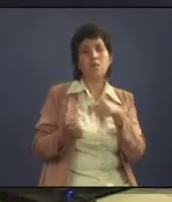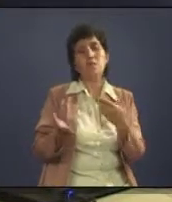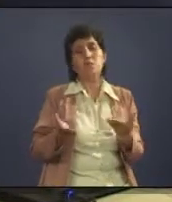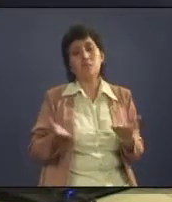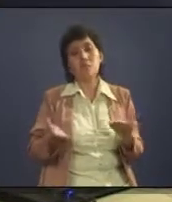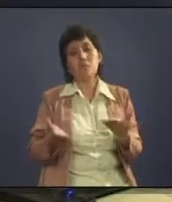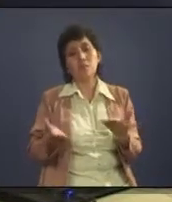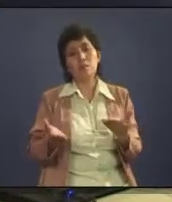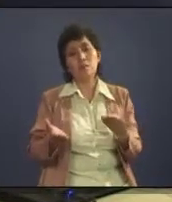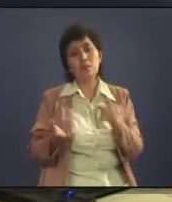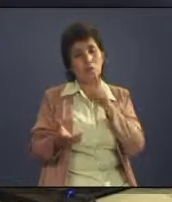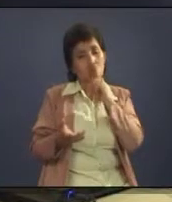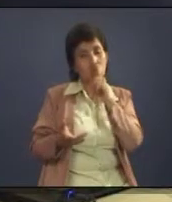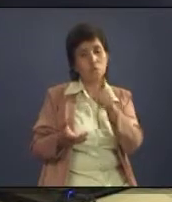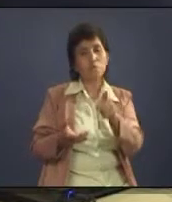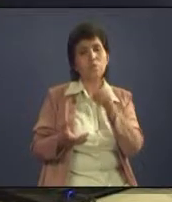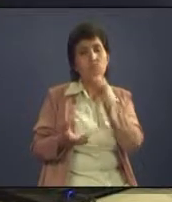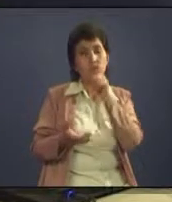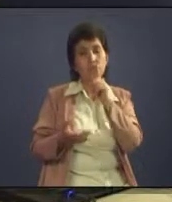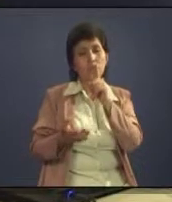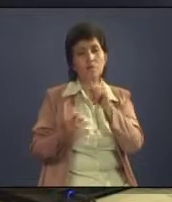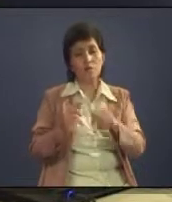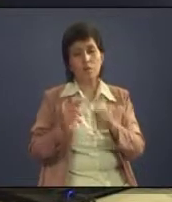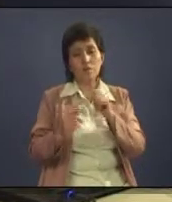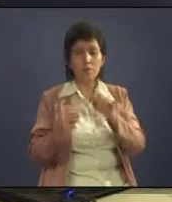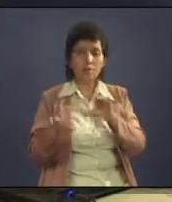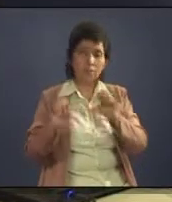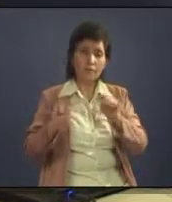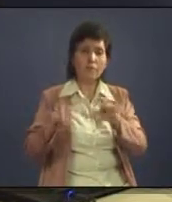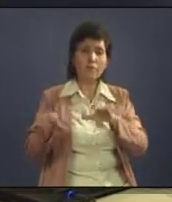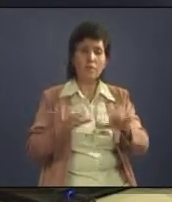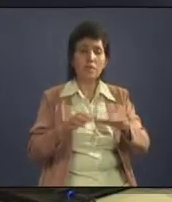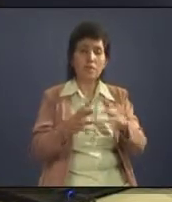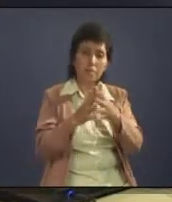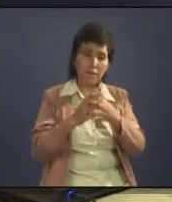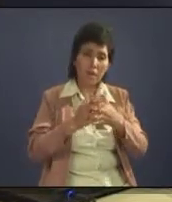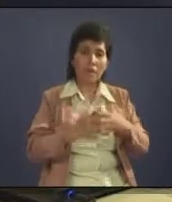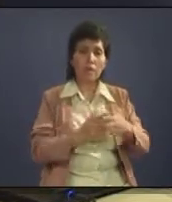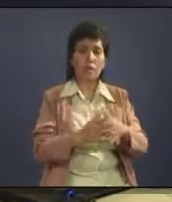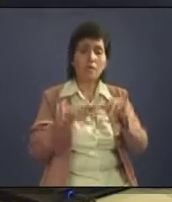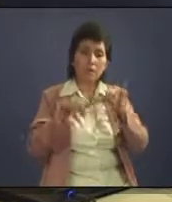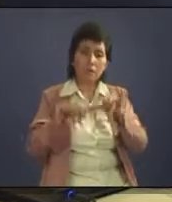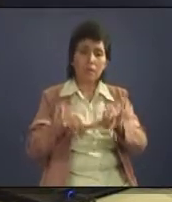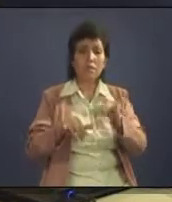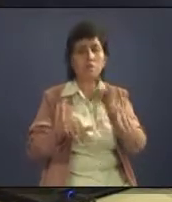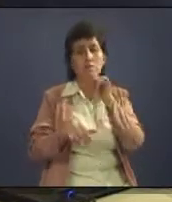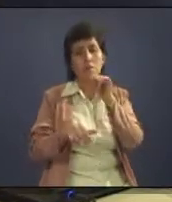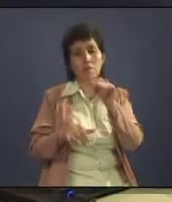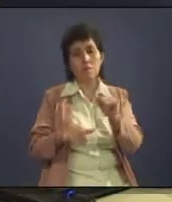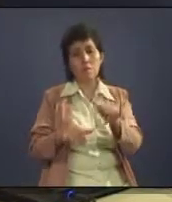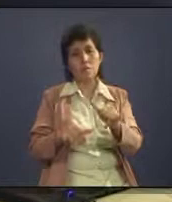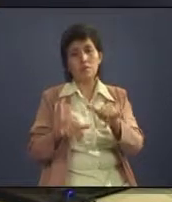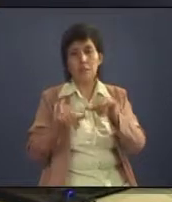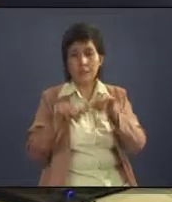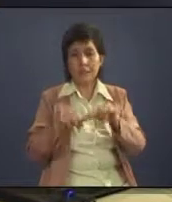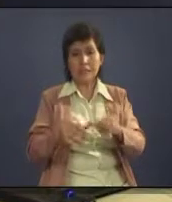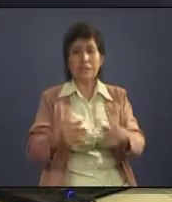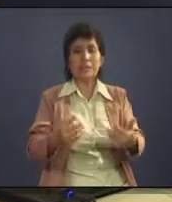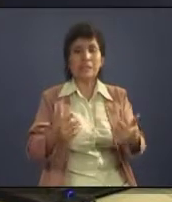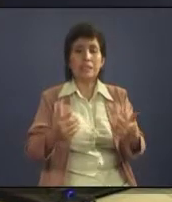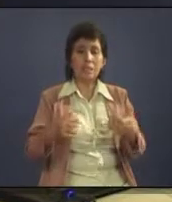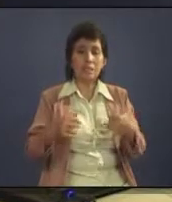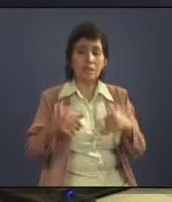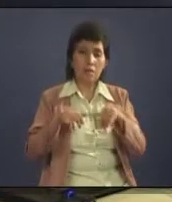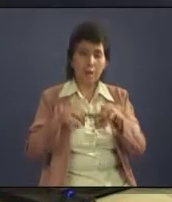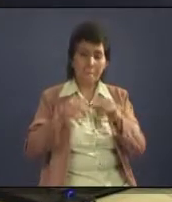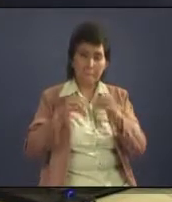it. The truth might be, to some extent, the American is still not still haven't